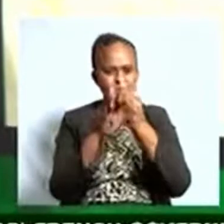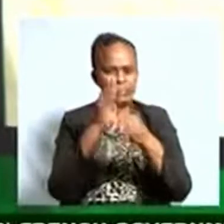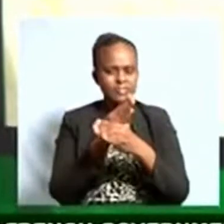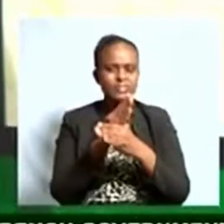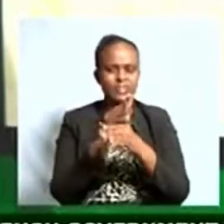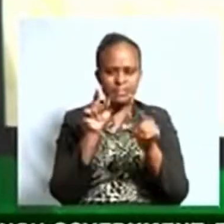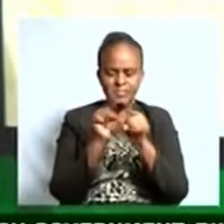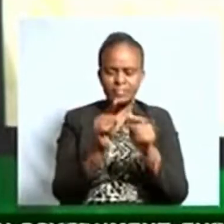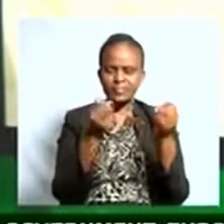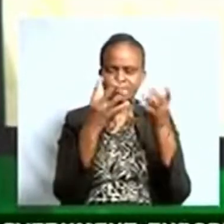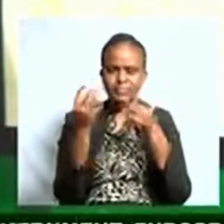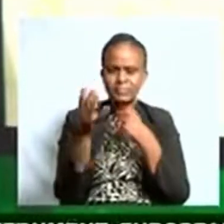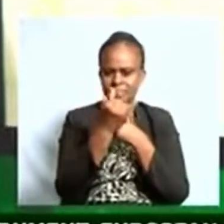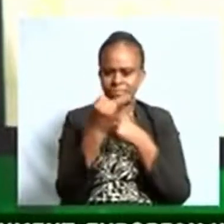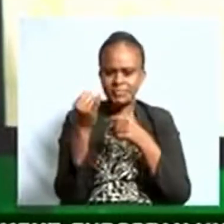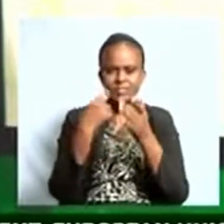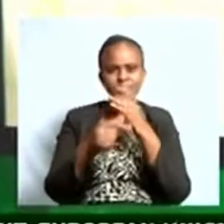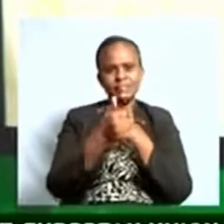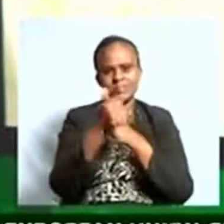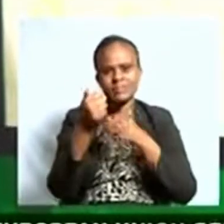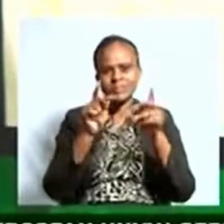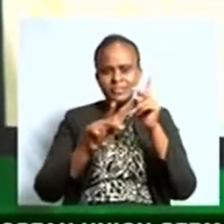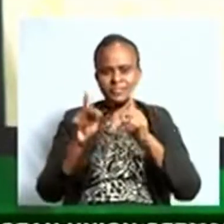the many issues that others have,